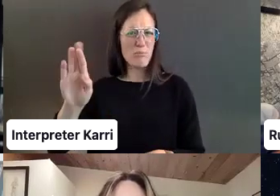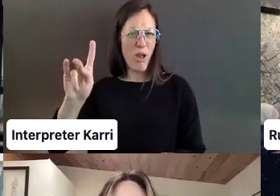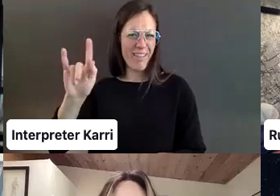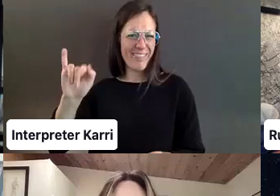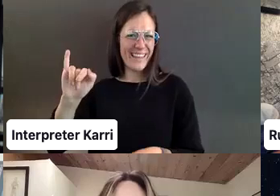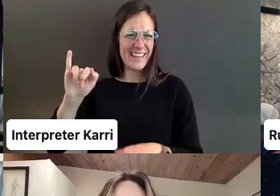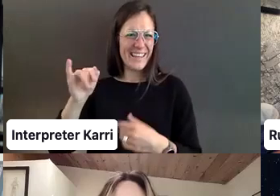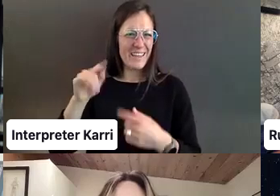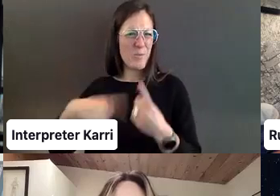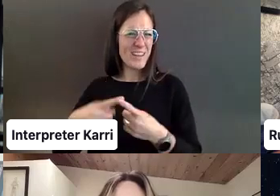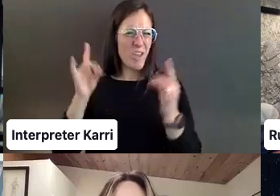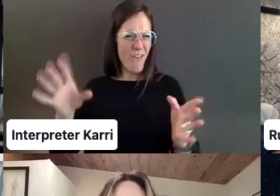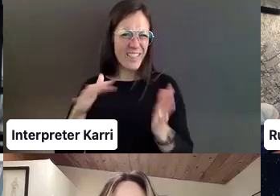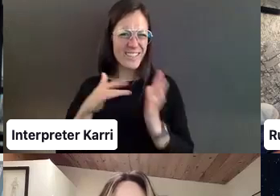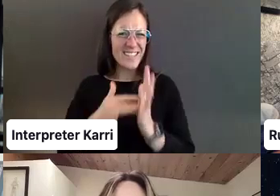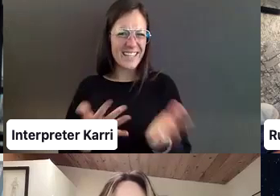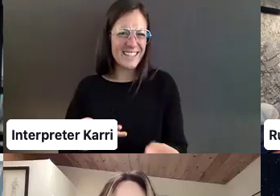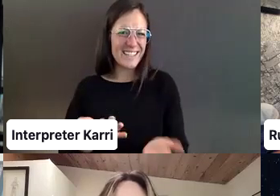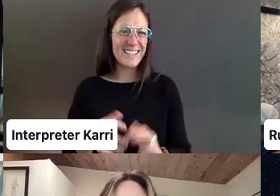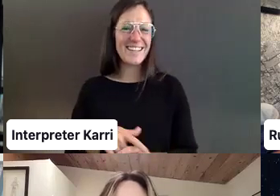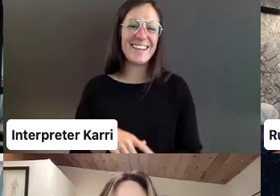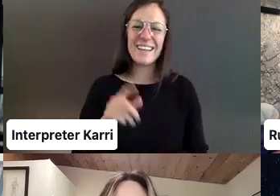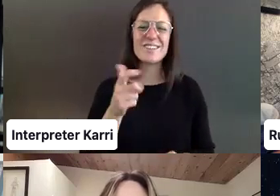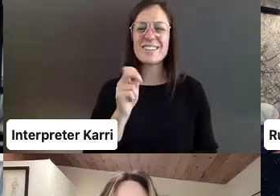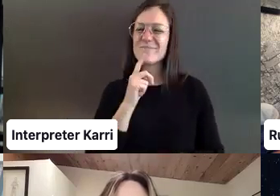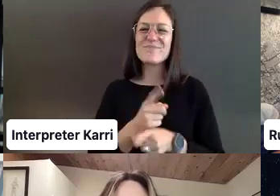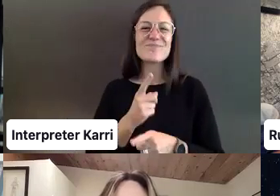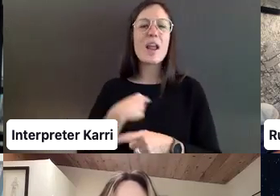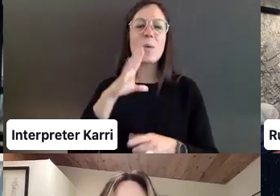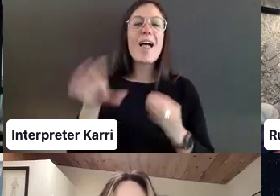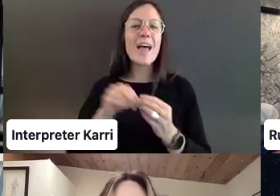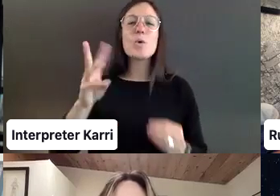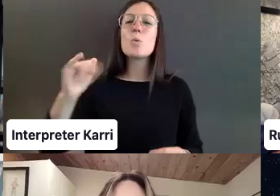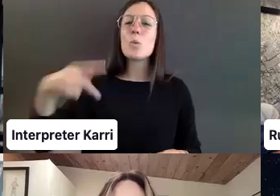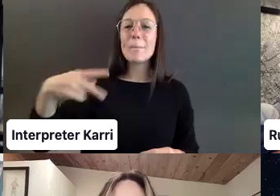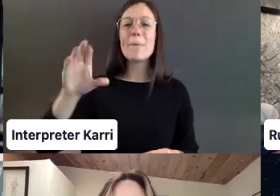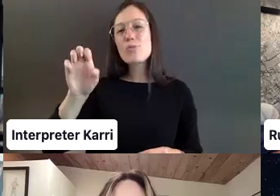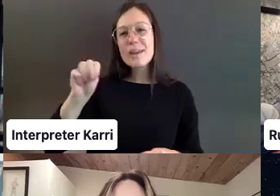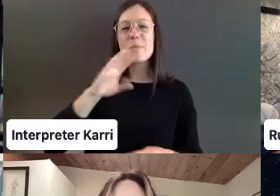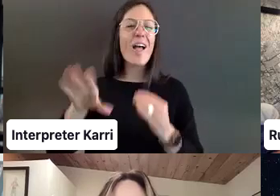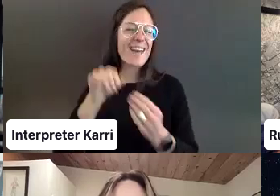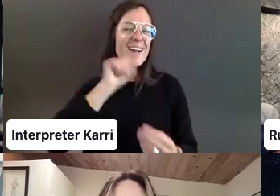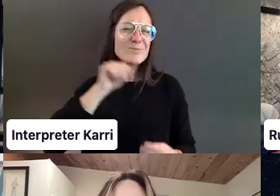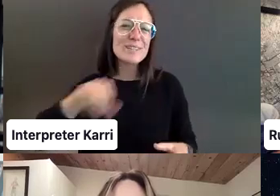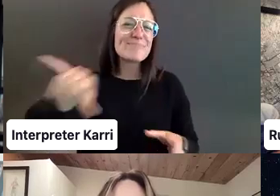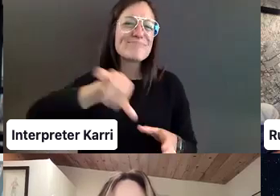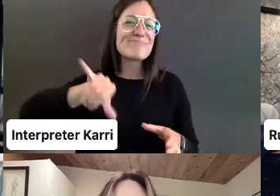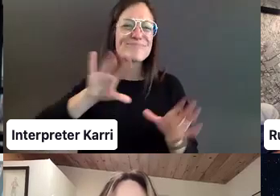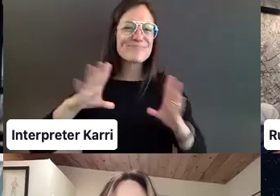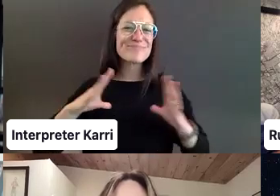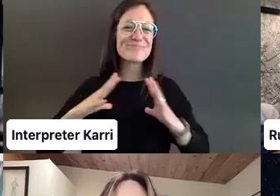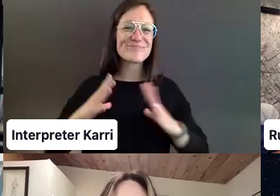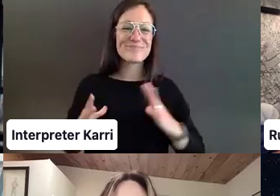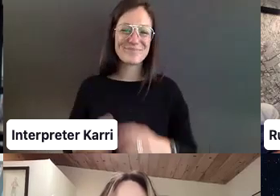already miserable studying. Exactly. I should just put some whipped cream and ice cream on this. Yes.